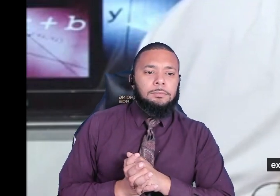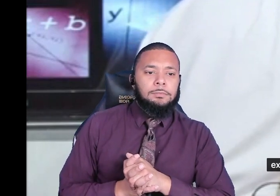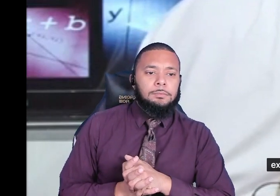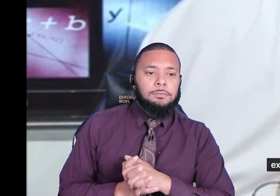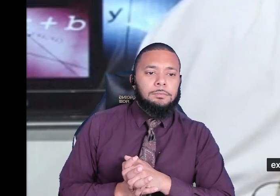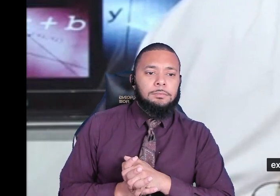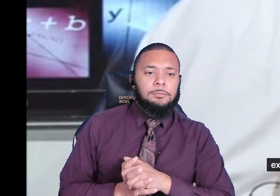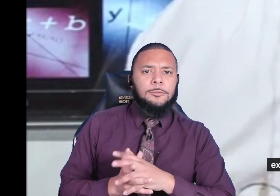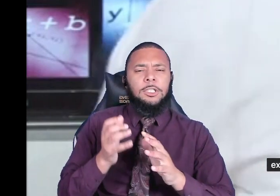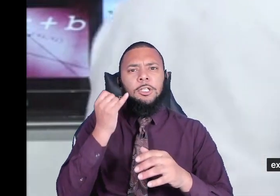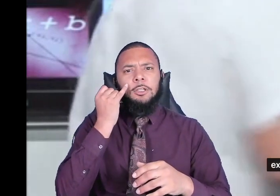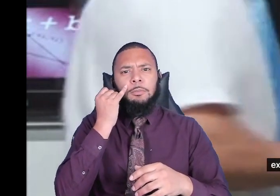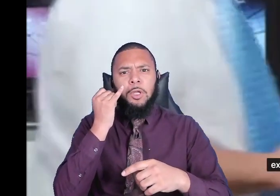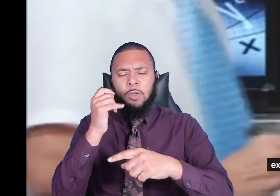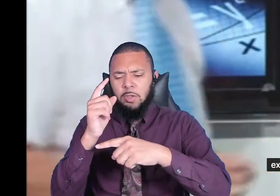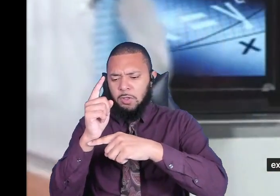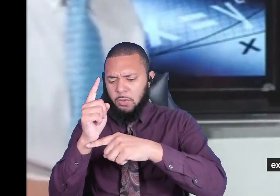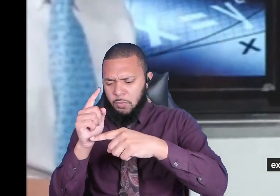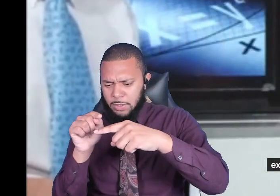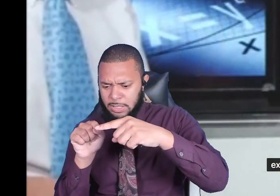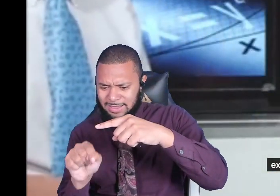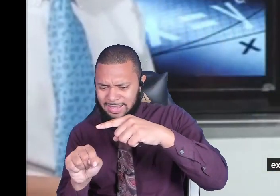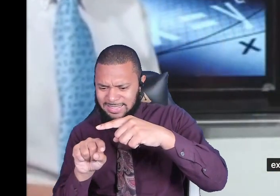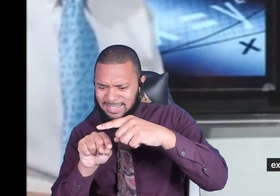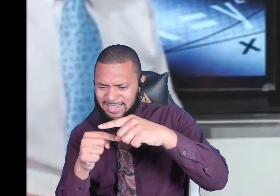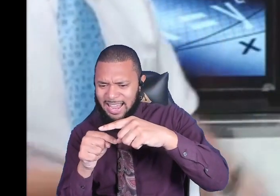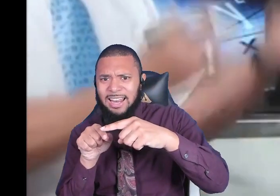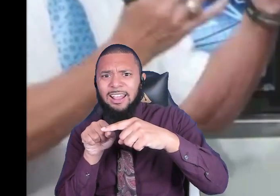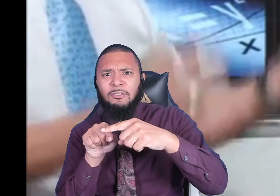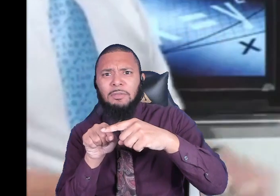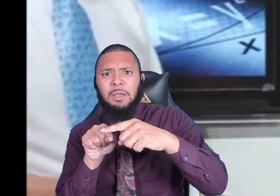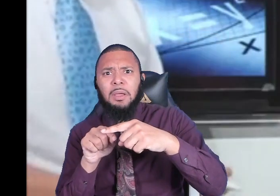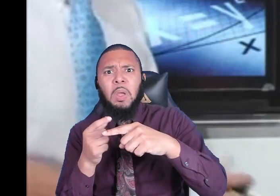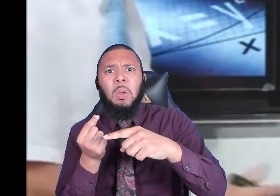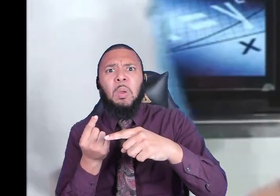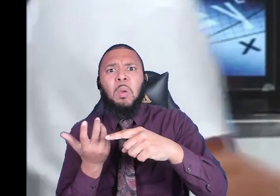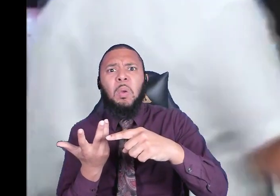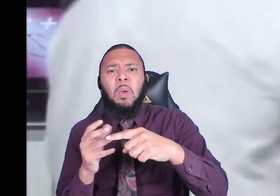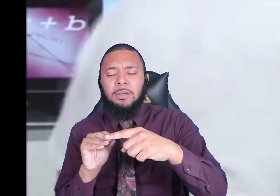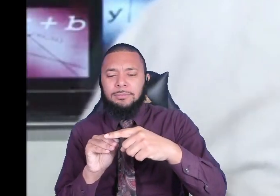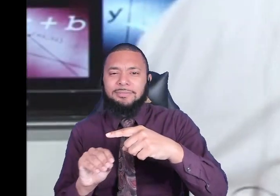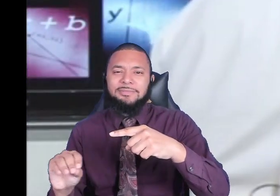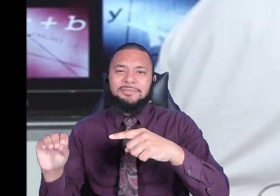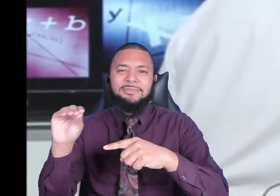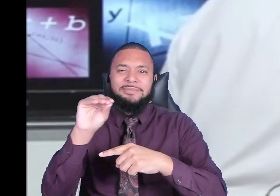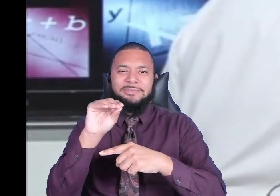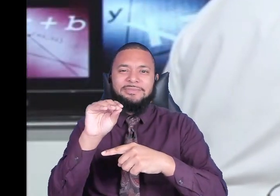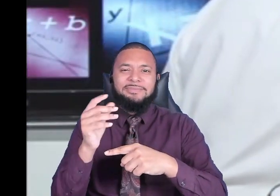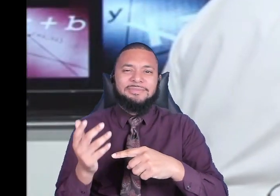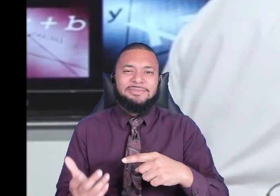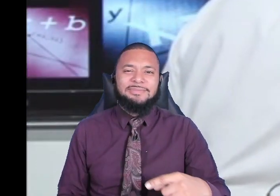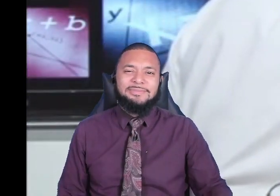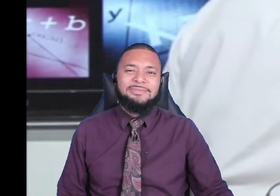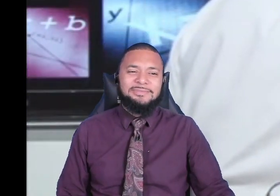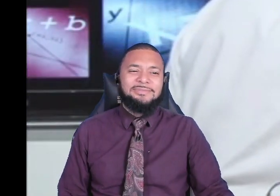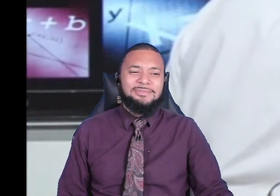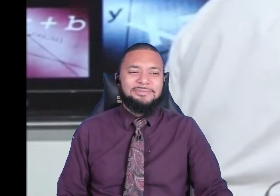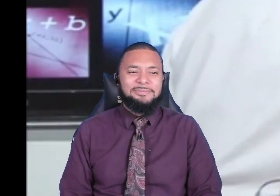exponent with the negative is already in the bottom? Well, then you put it to the top.